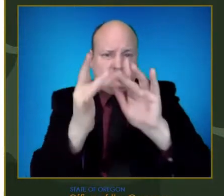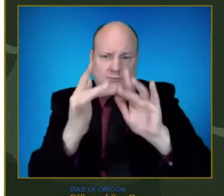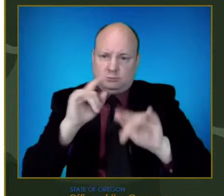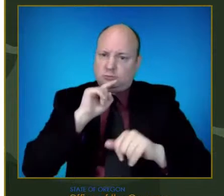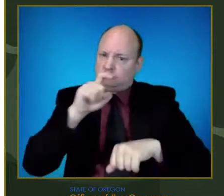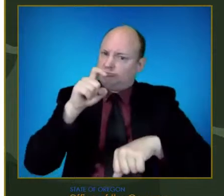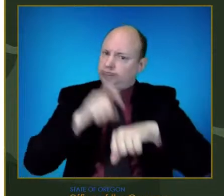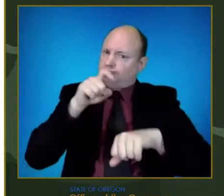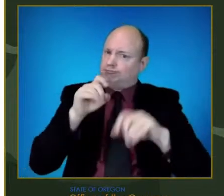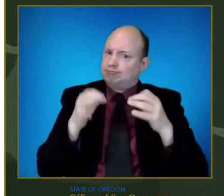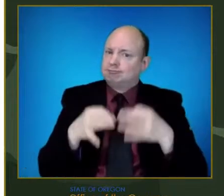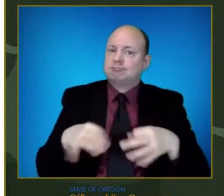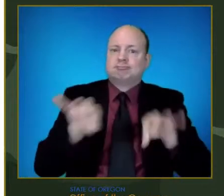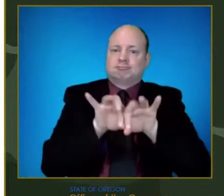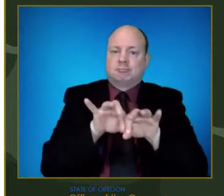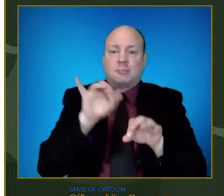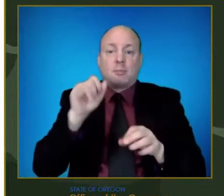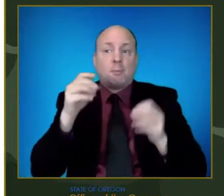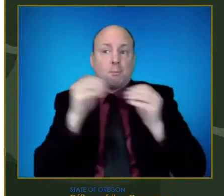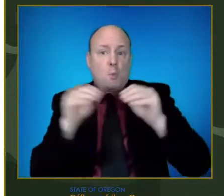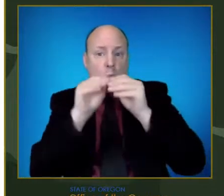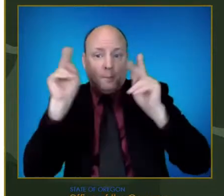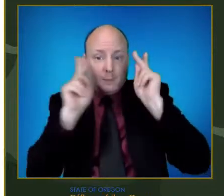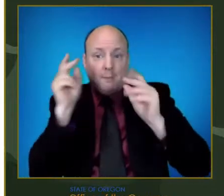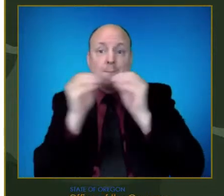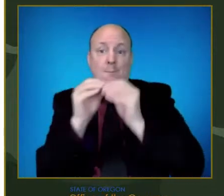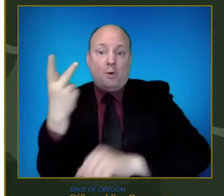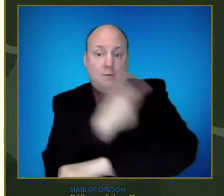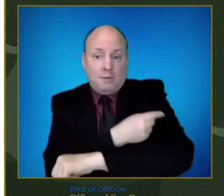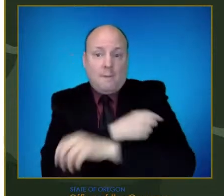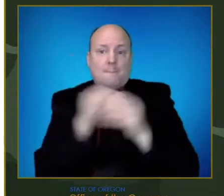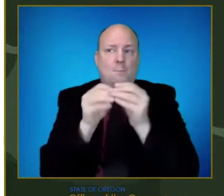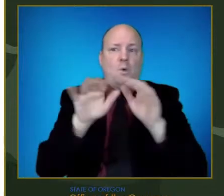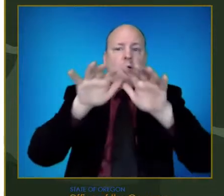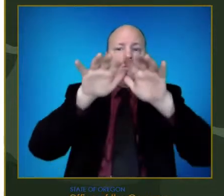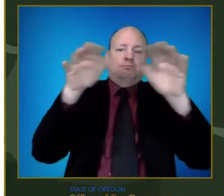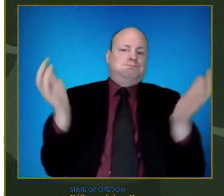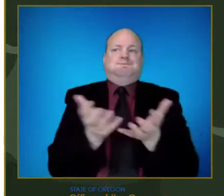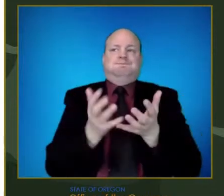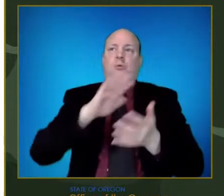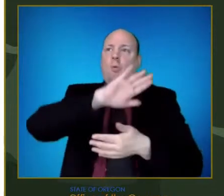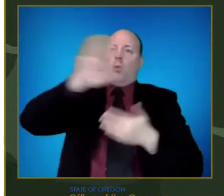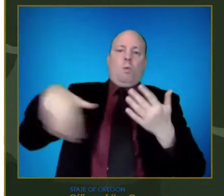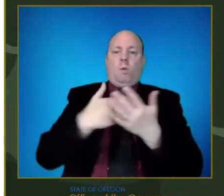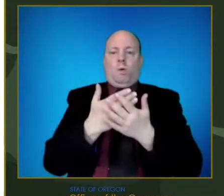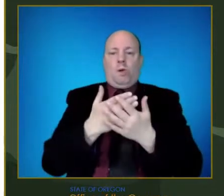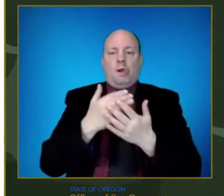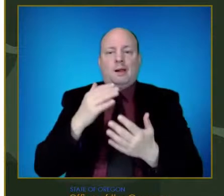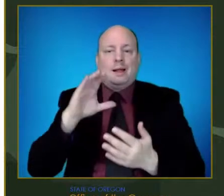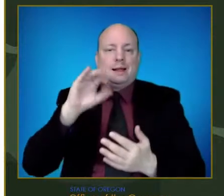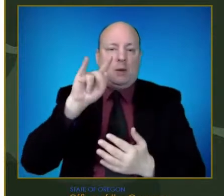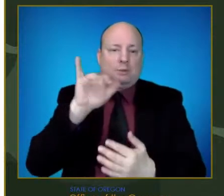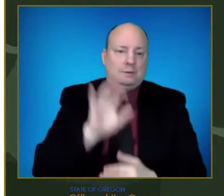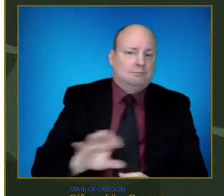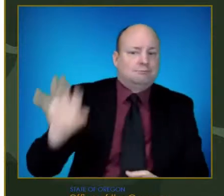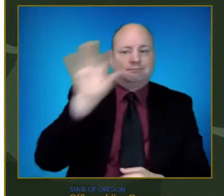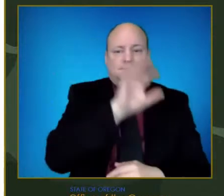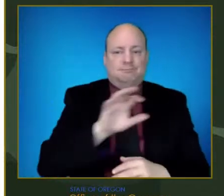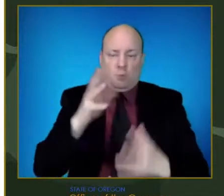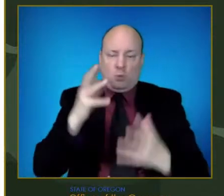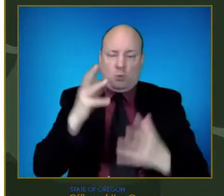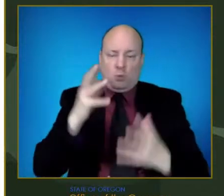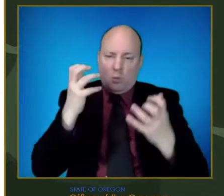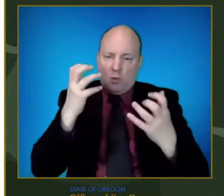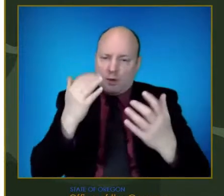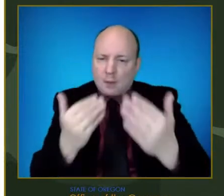to thank all Oregon vaccinators who are working as hard as Amy Jo, the teams in Malheur, Morrow, and Lincoln counties, and at